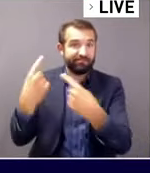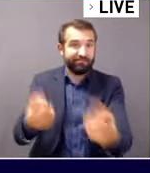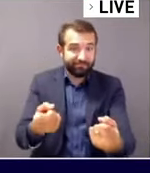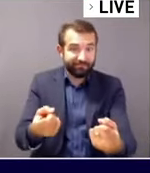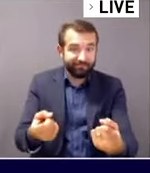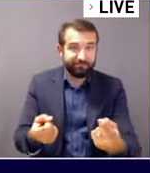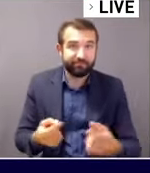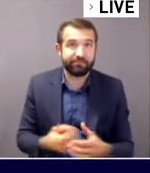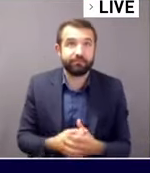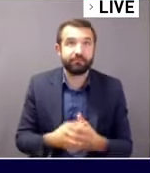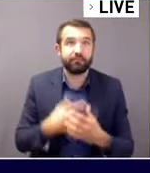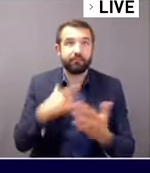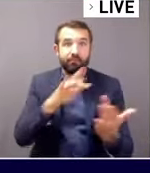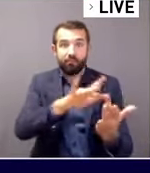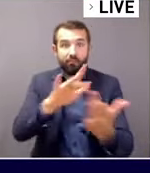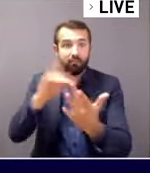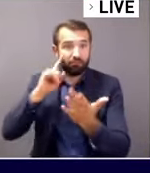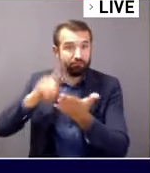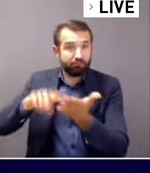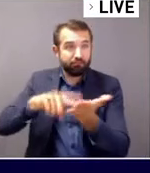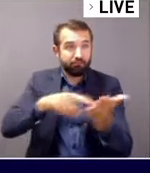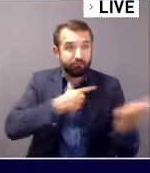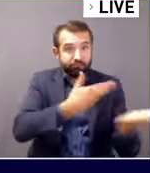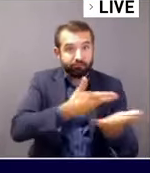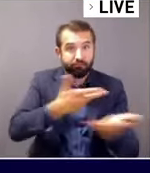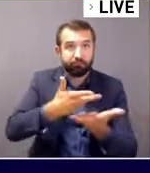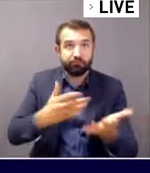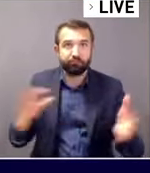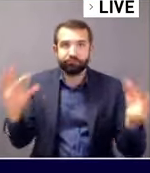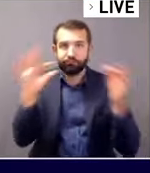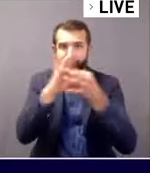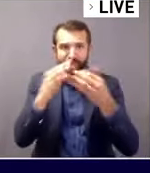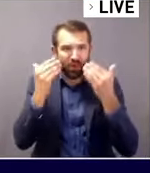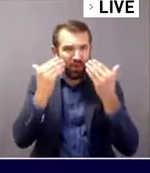at the church, with our contact tracing program.